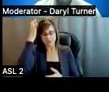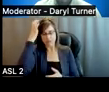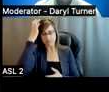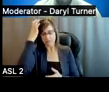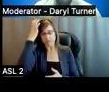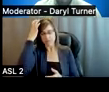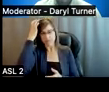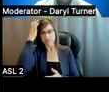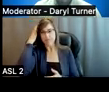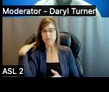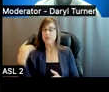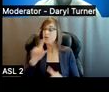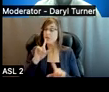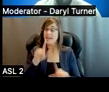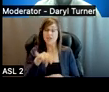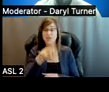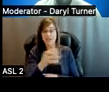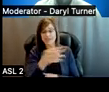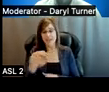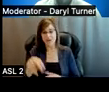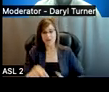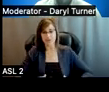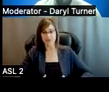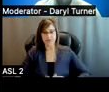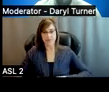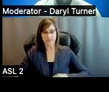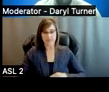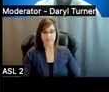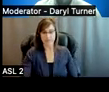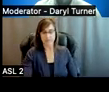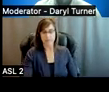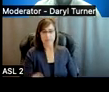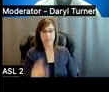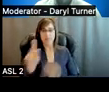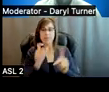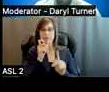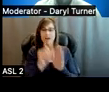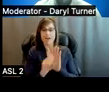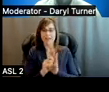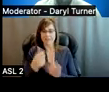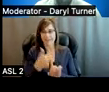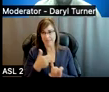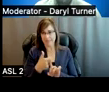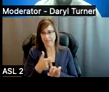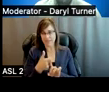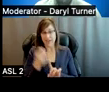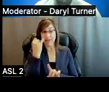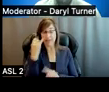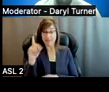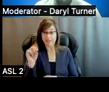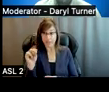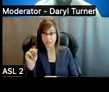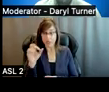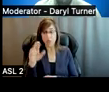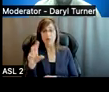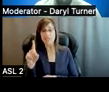So answer is yes and no. Because people have not identified themselves. And if they do, or if